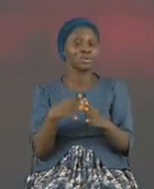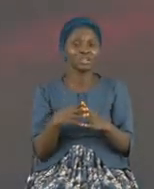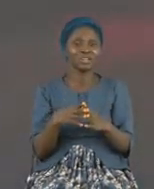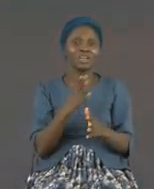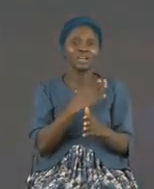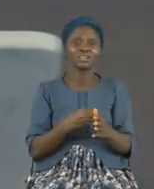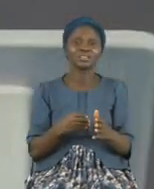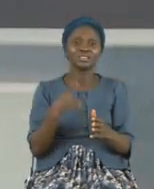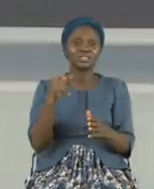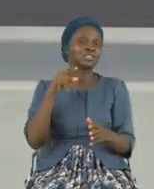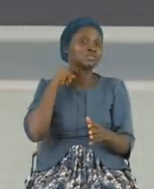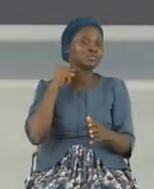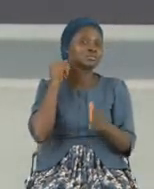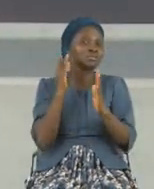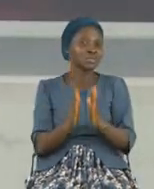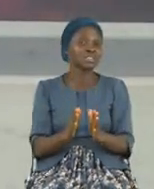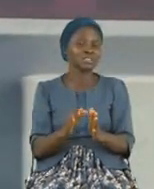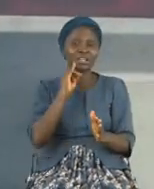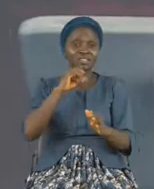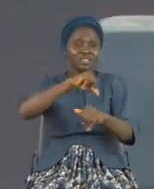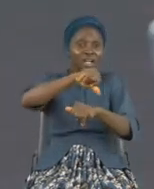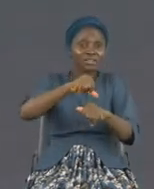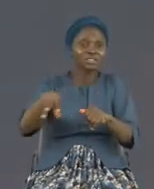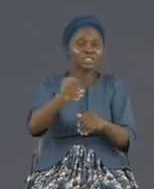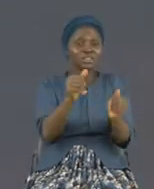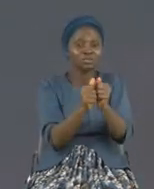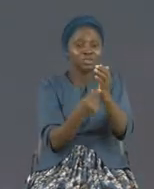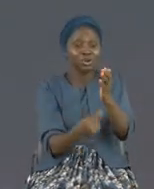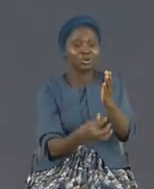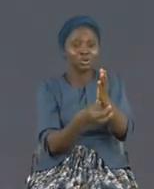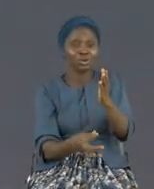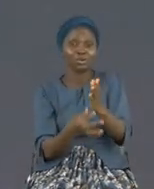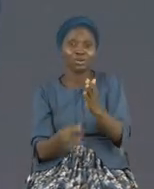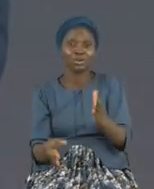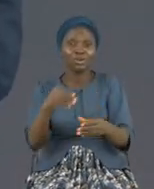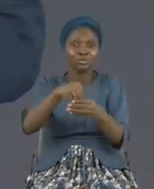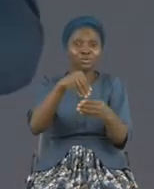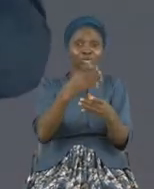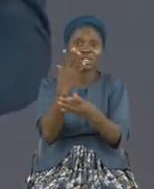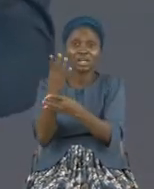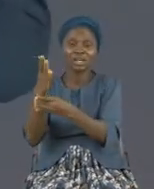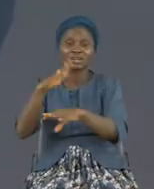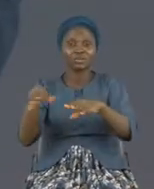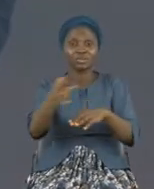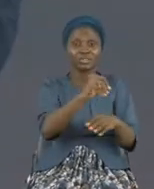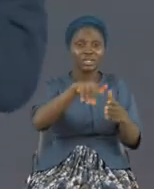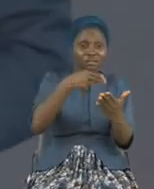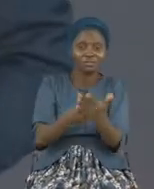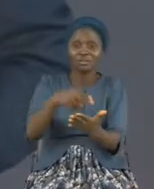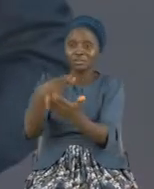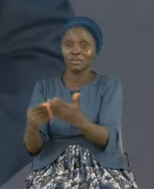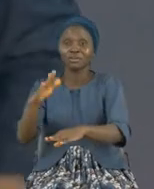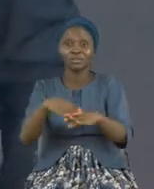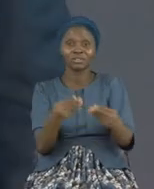minister there is anointing them with oil, laying hands on them, and they are falling to the ground. And so the wife of